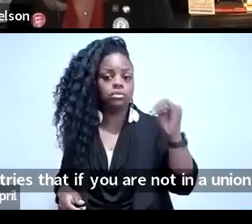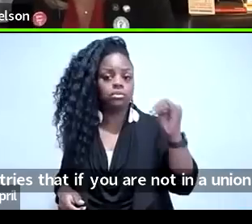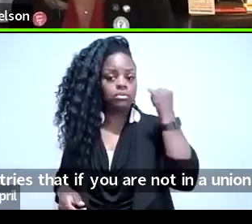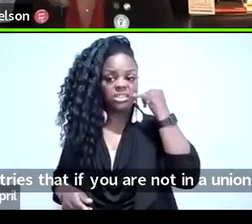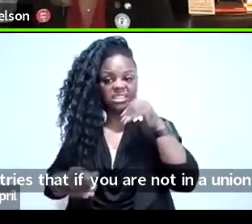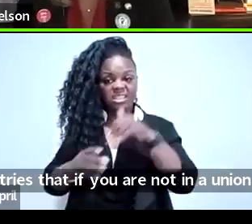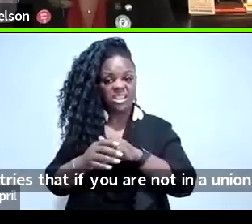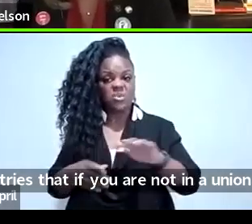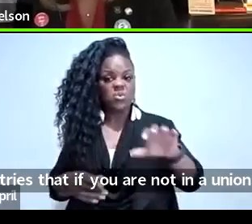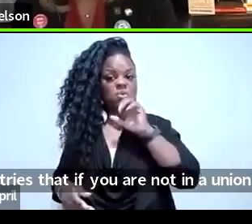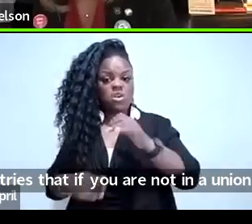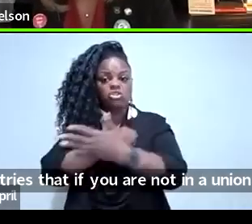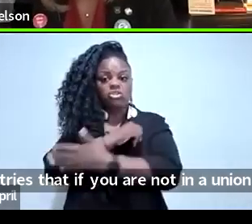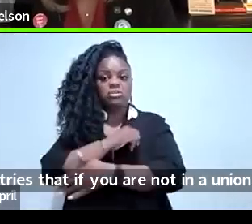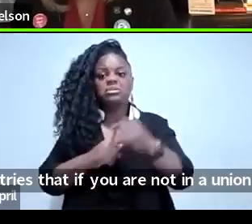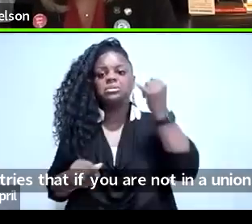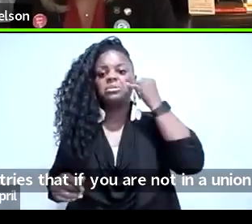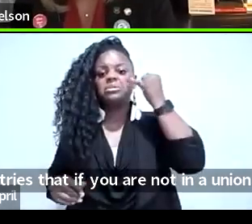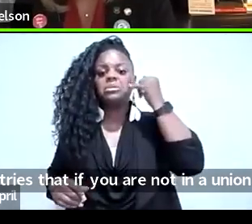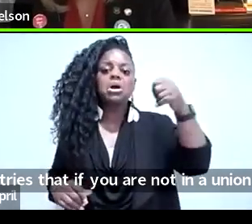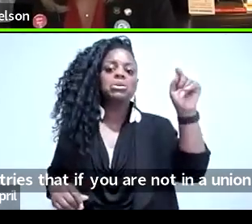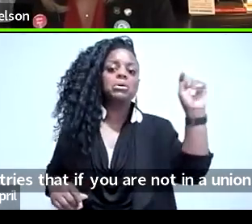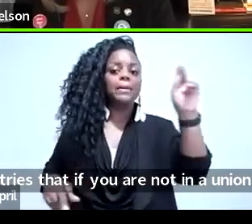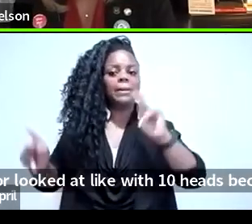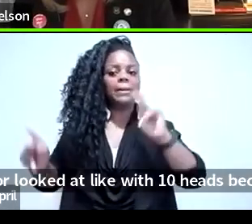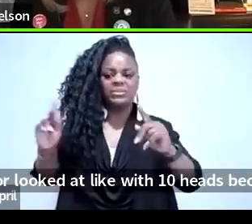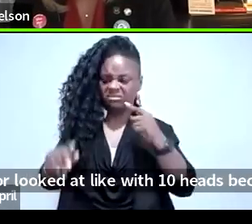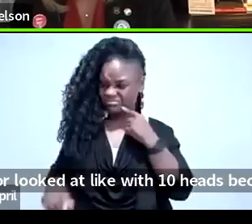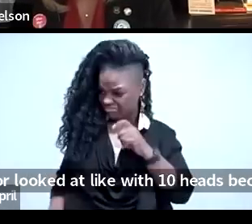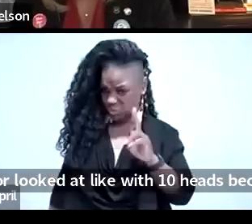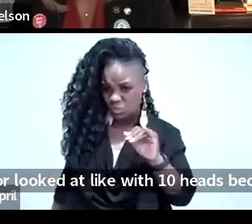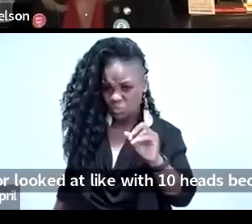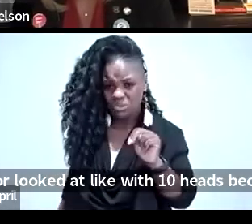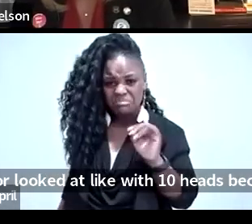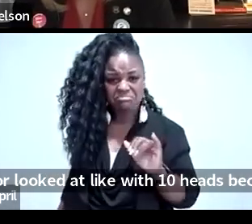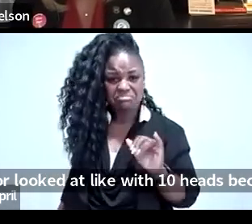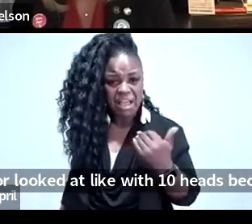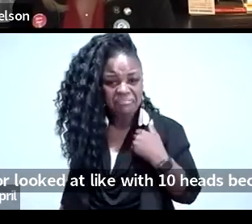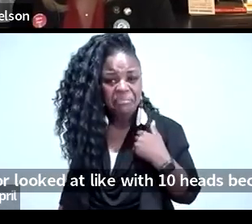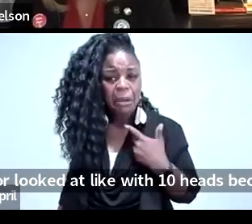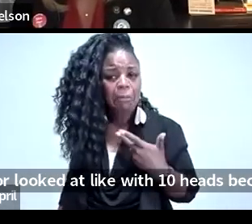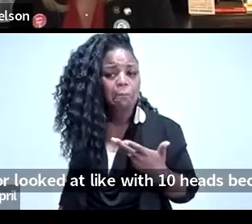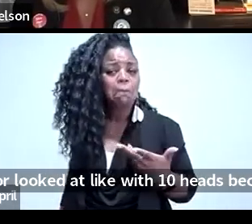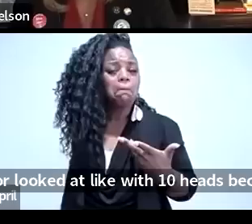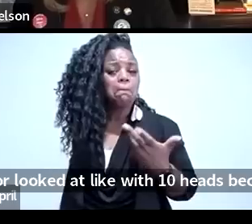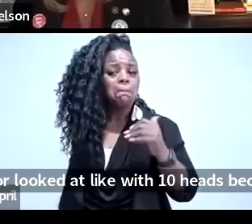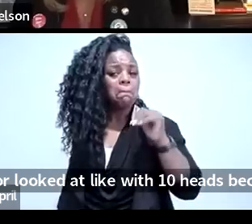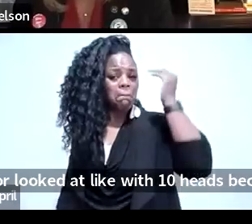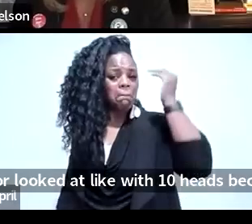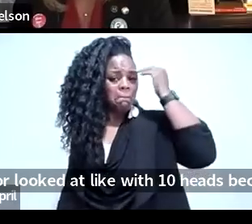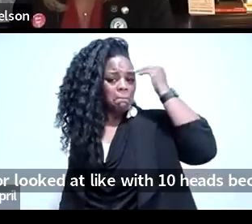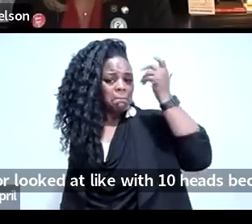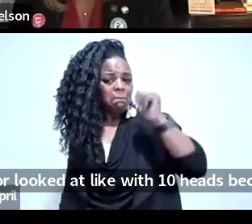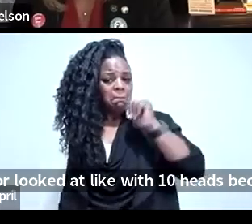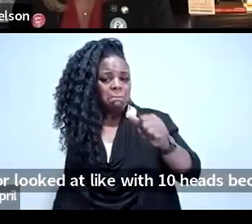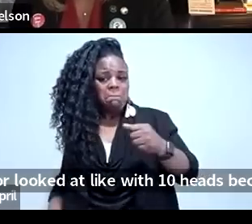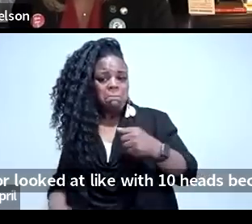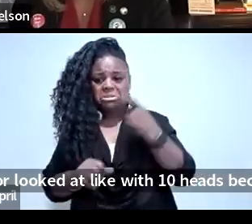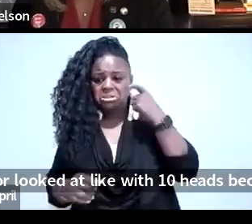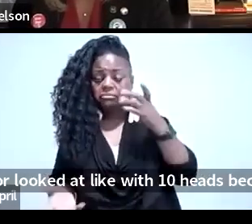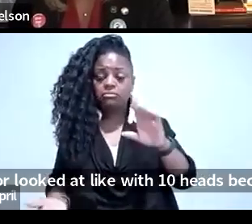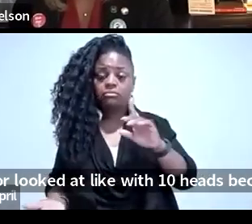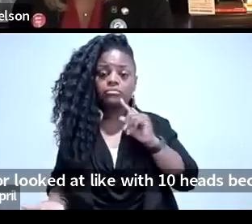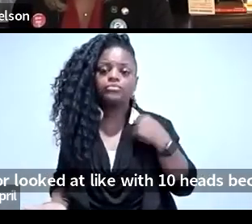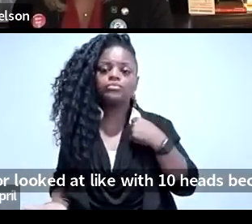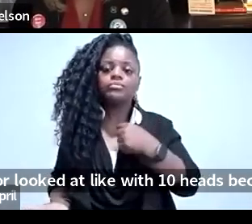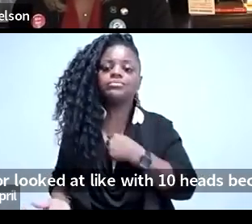not protected. And for us, you know, we just had to get over the fear aspect of it. Obviously,